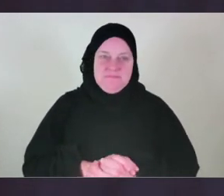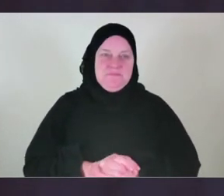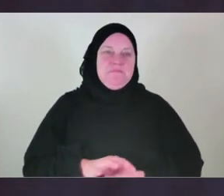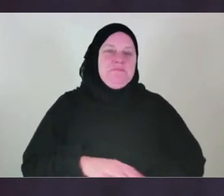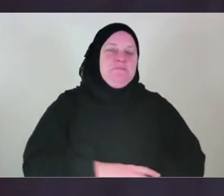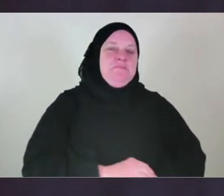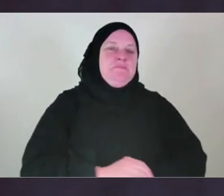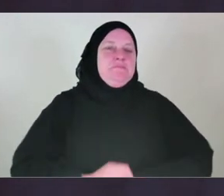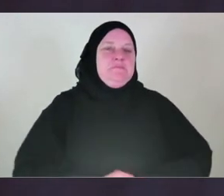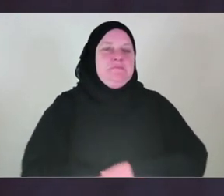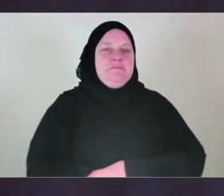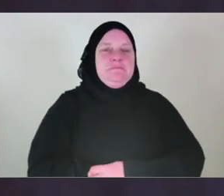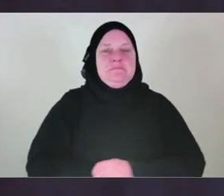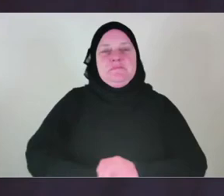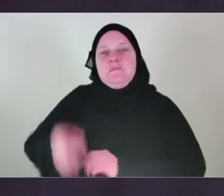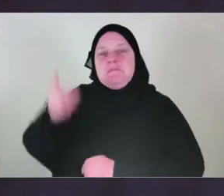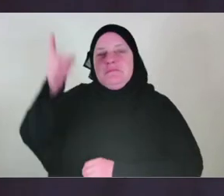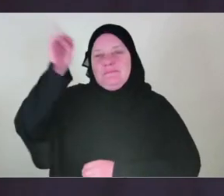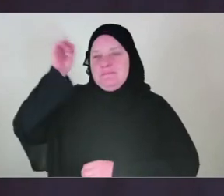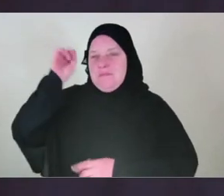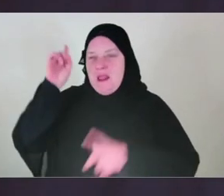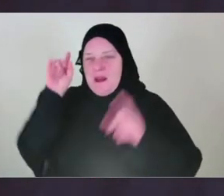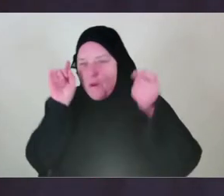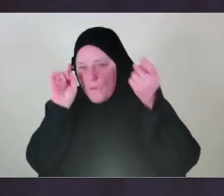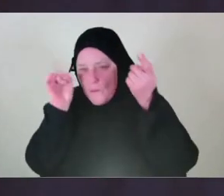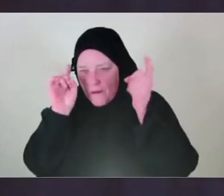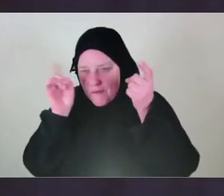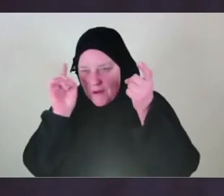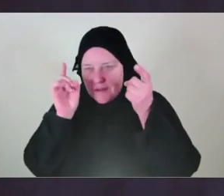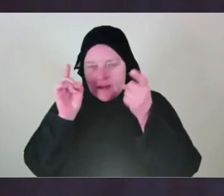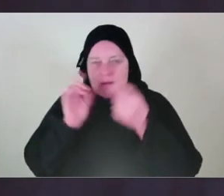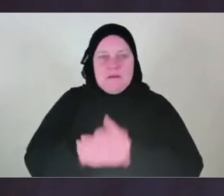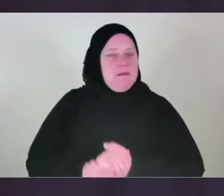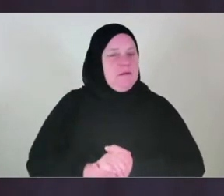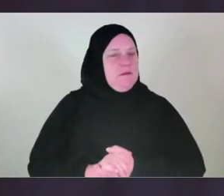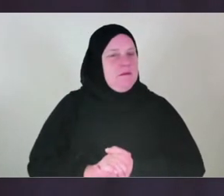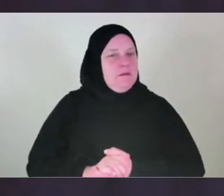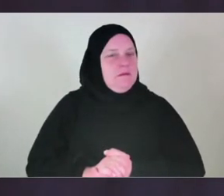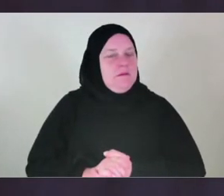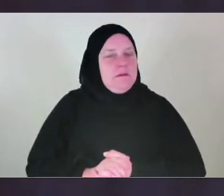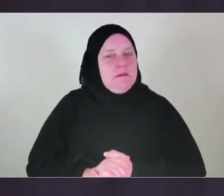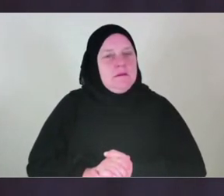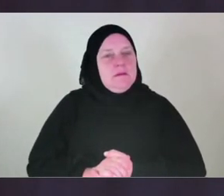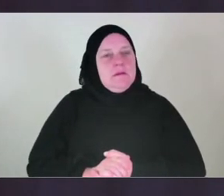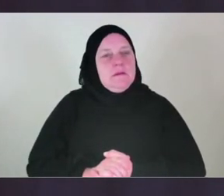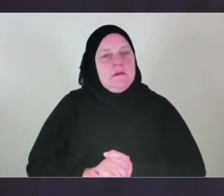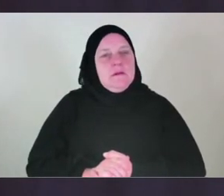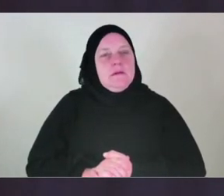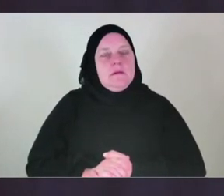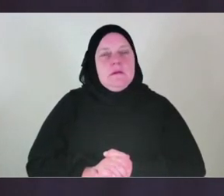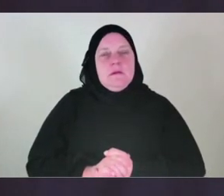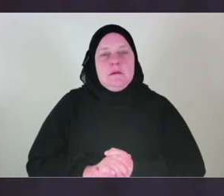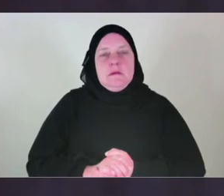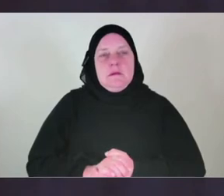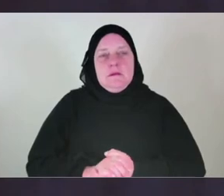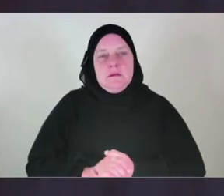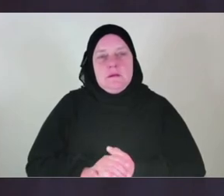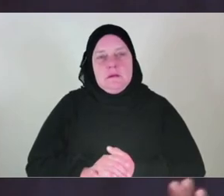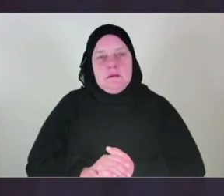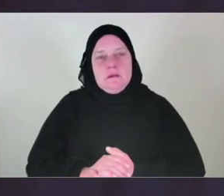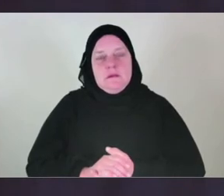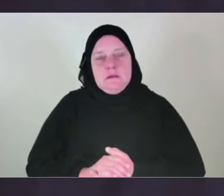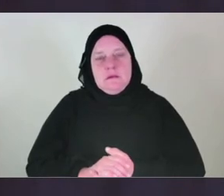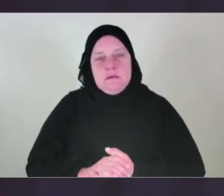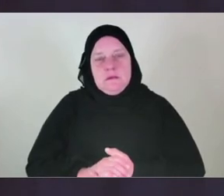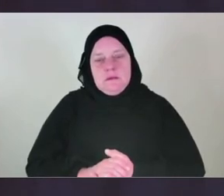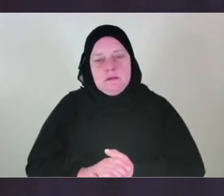You know, this is probably why la ta'khudhu sanatun wa la nawm. He's having sleepless nights, not knowing if Abu Bakr's